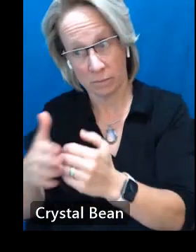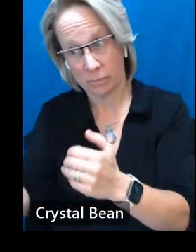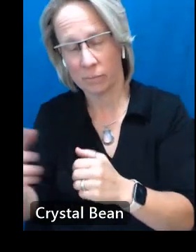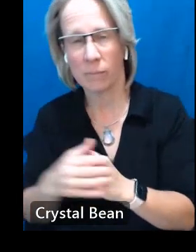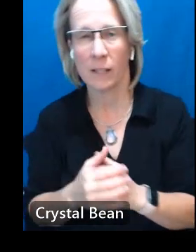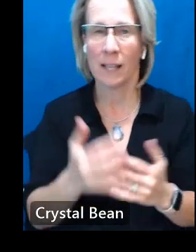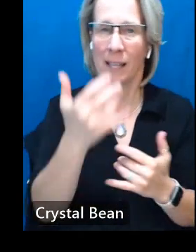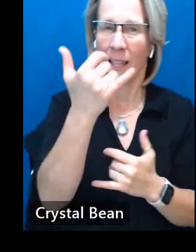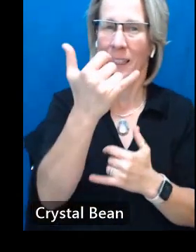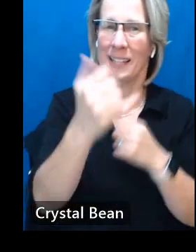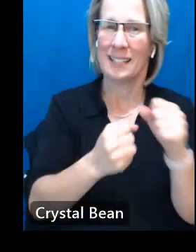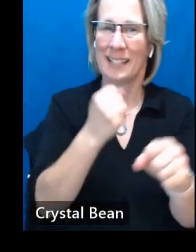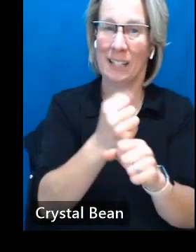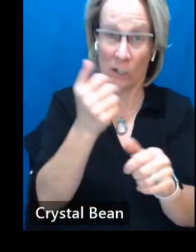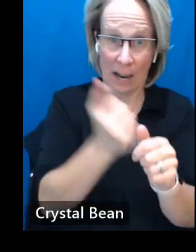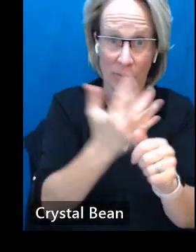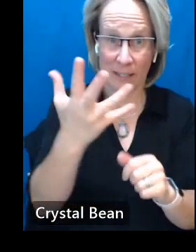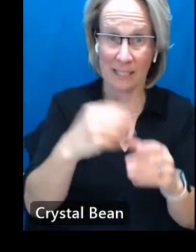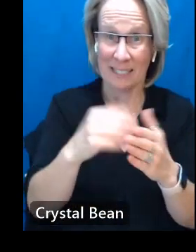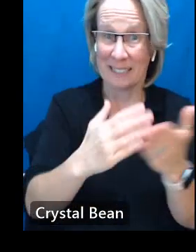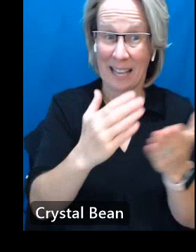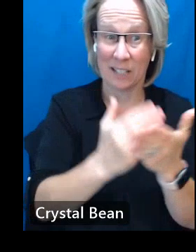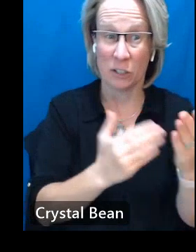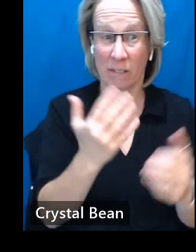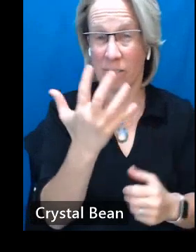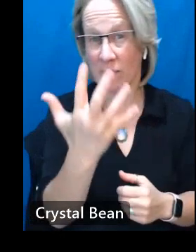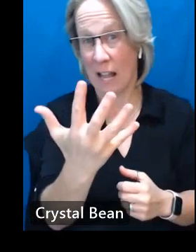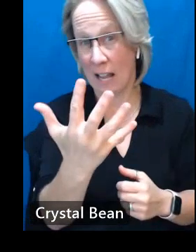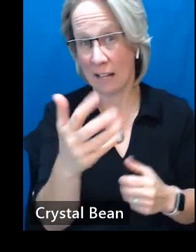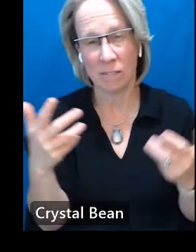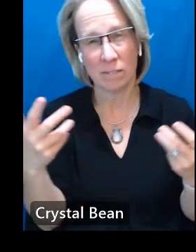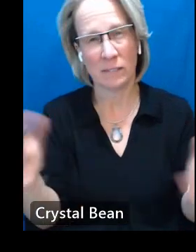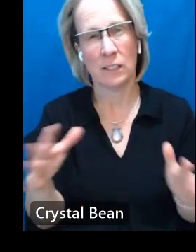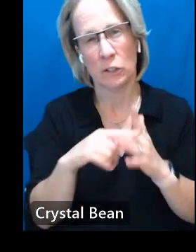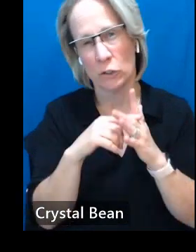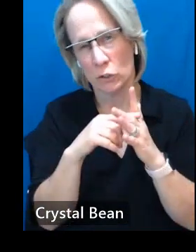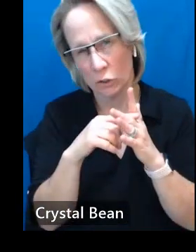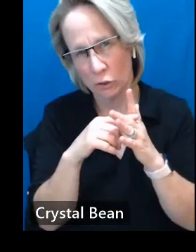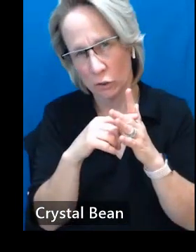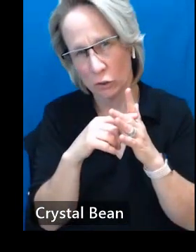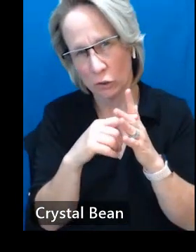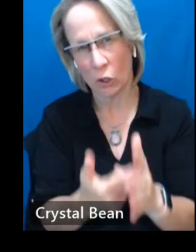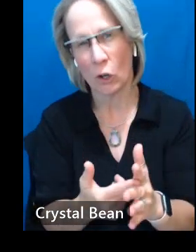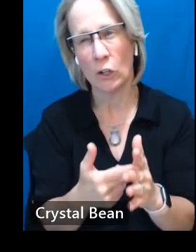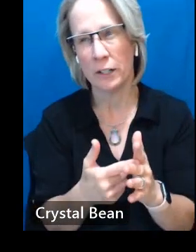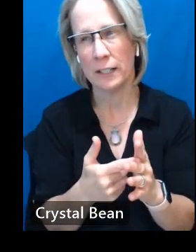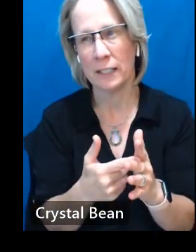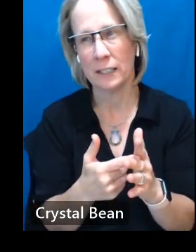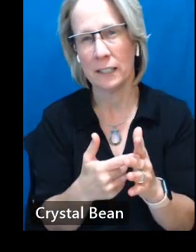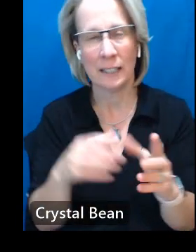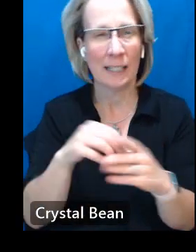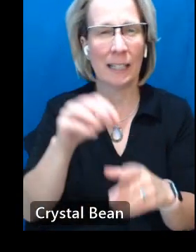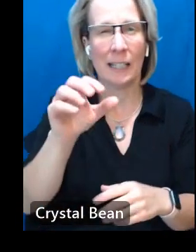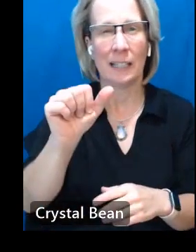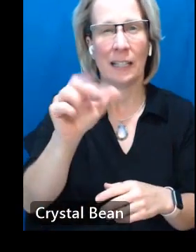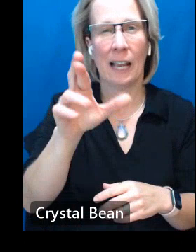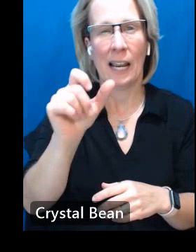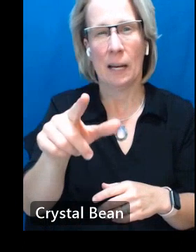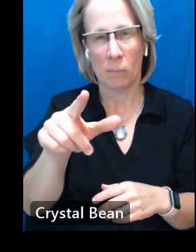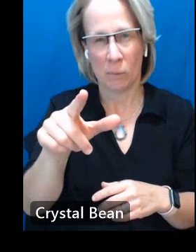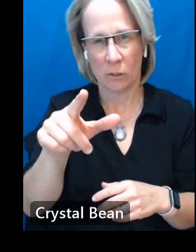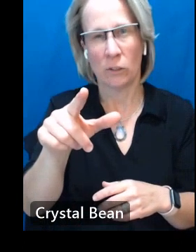everything in Section 5 began its life, so to speak, in April of fiscal